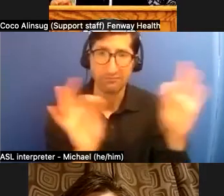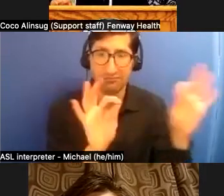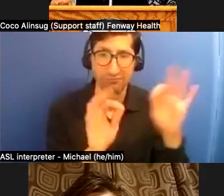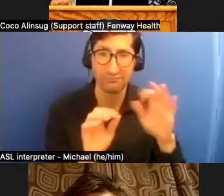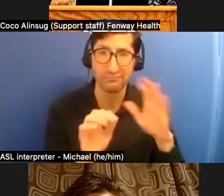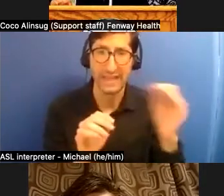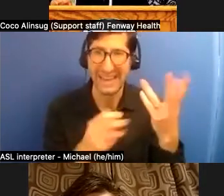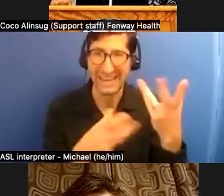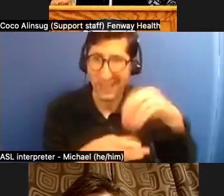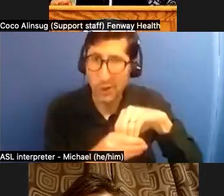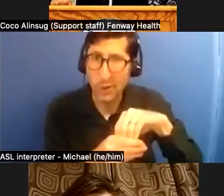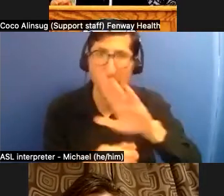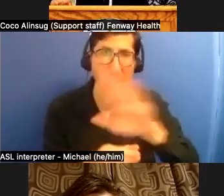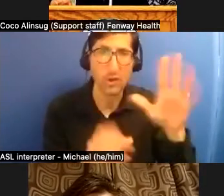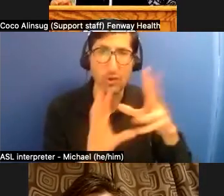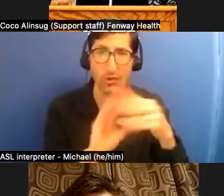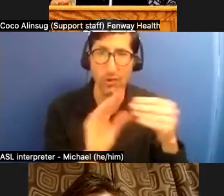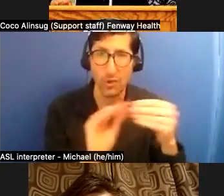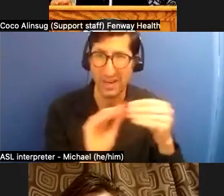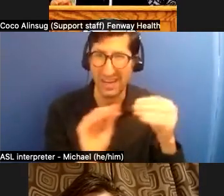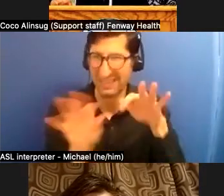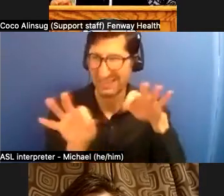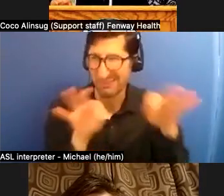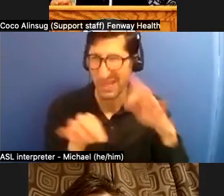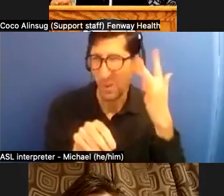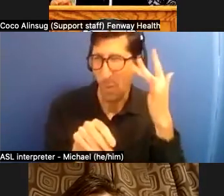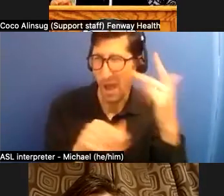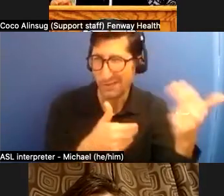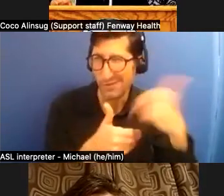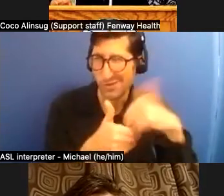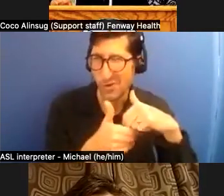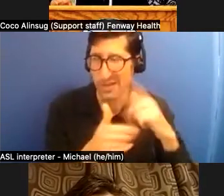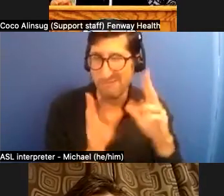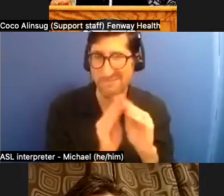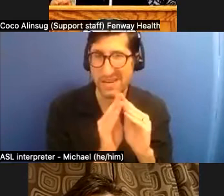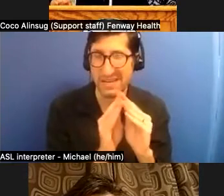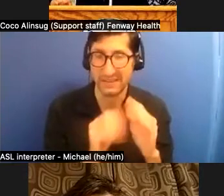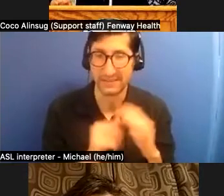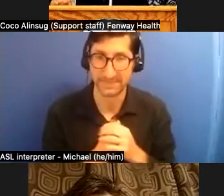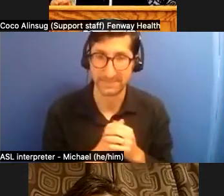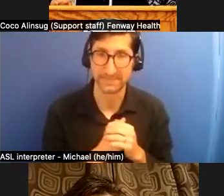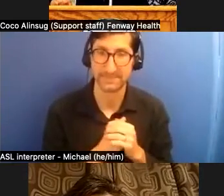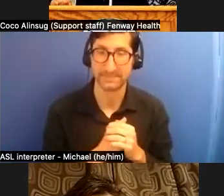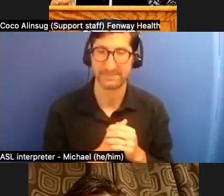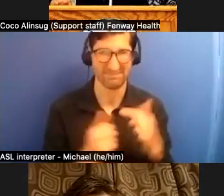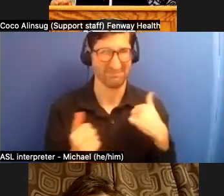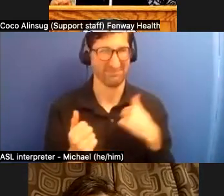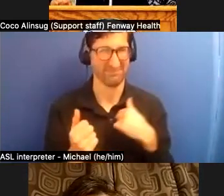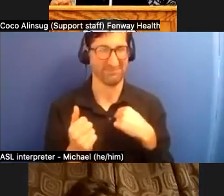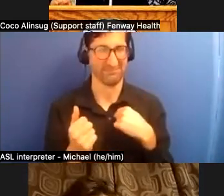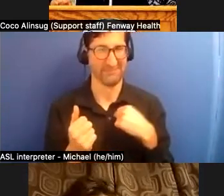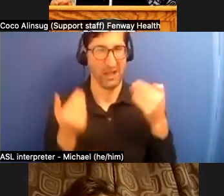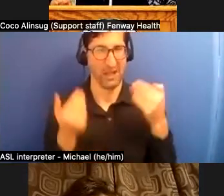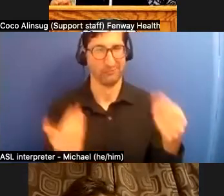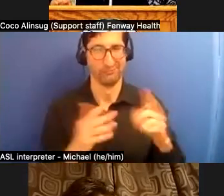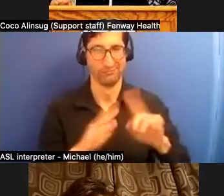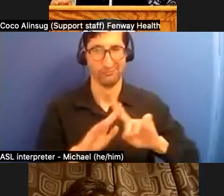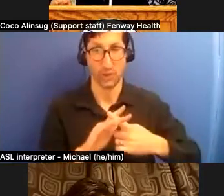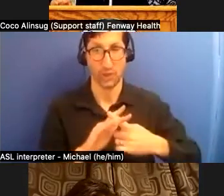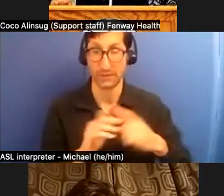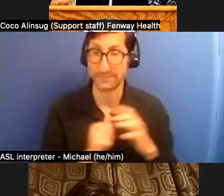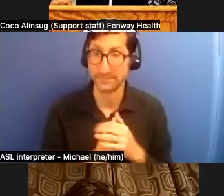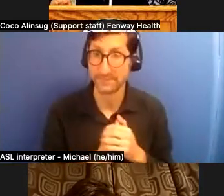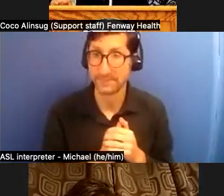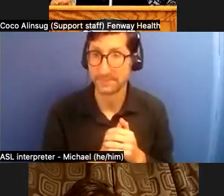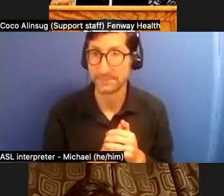story and why you've joined us this evening. So I just wanted to thank you, and I'll get right to it. So all of the